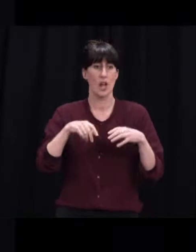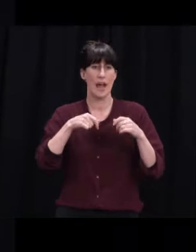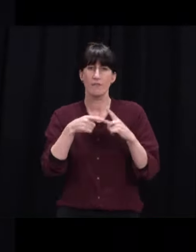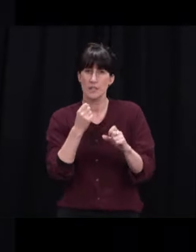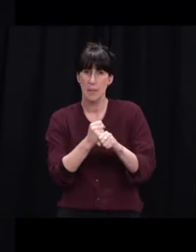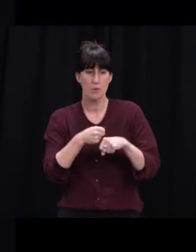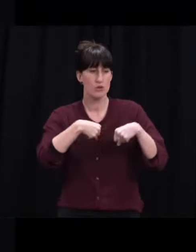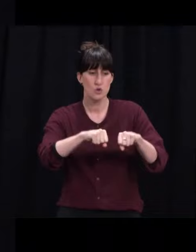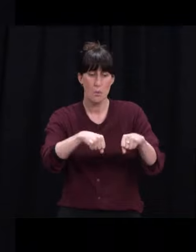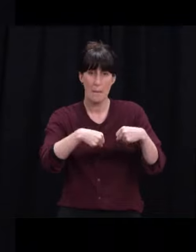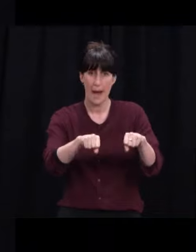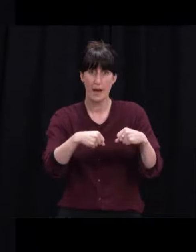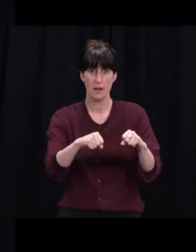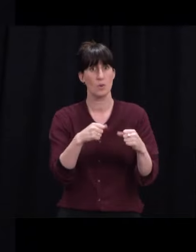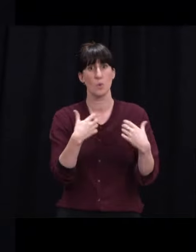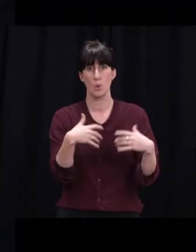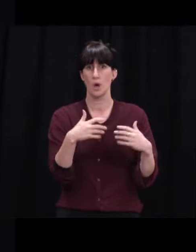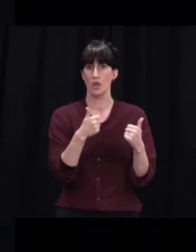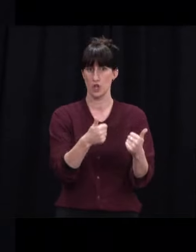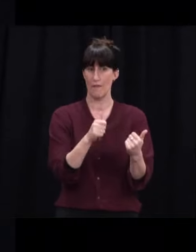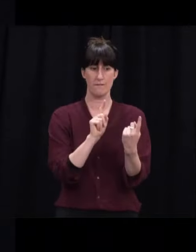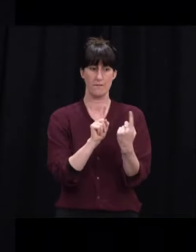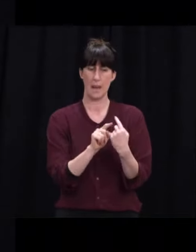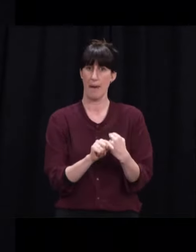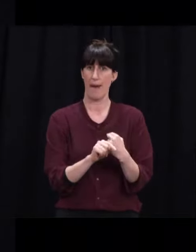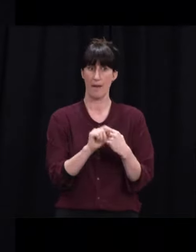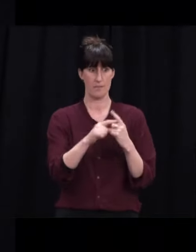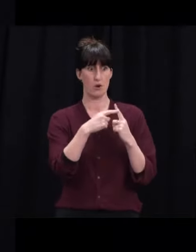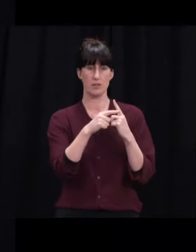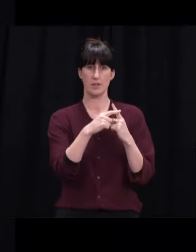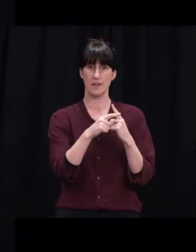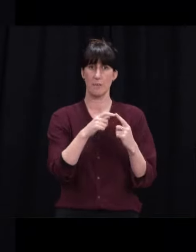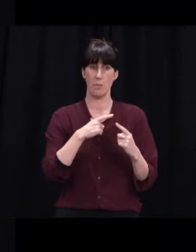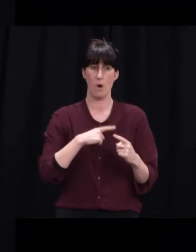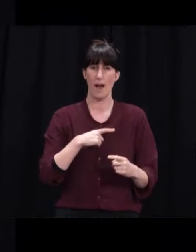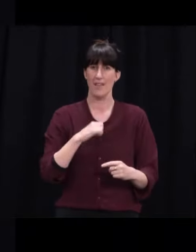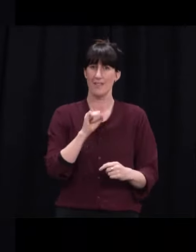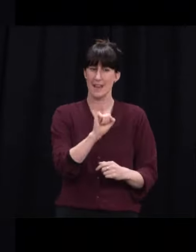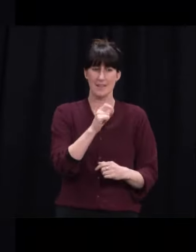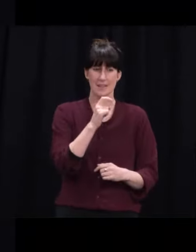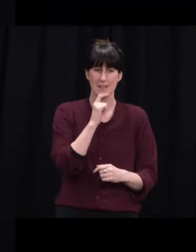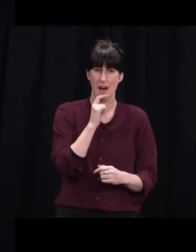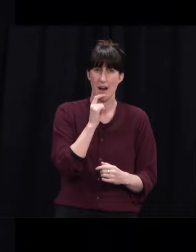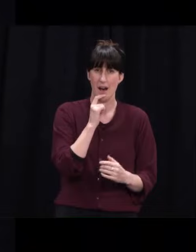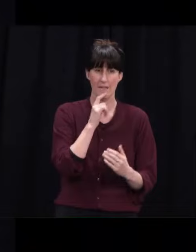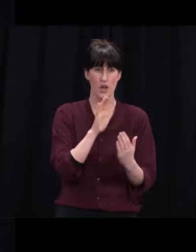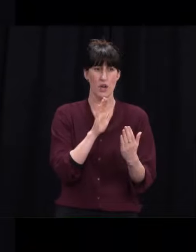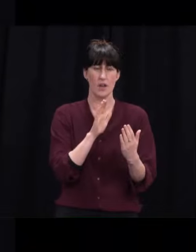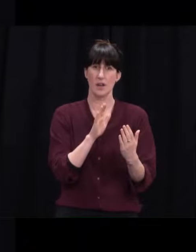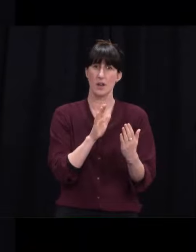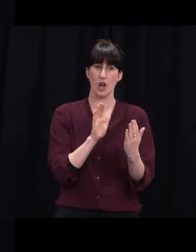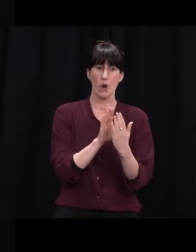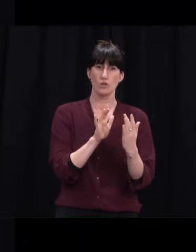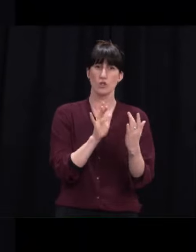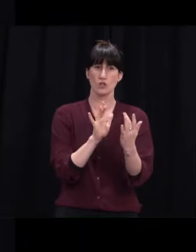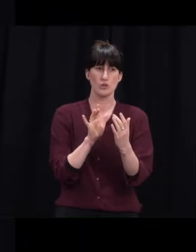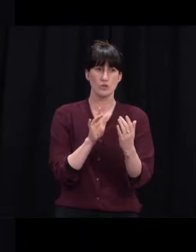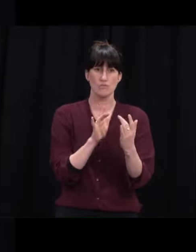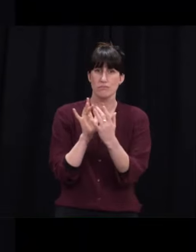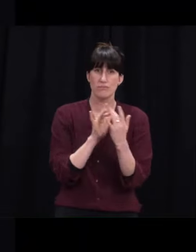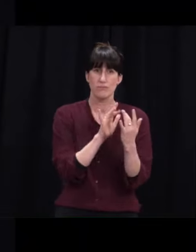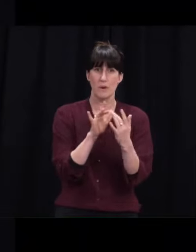in particular. They want to make sure that their staff are protected at alert level 4, and we're working with them to ensure that that can happen.